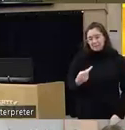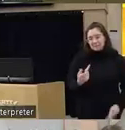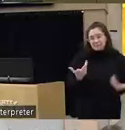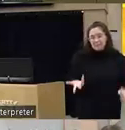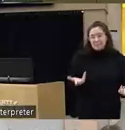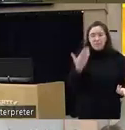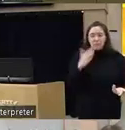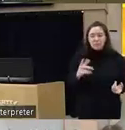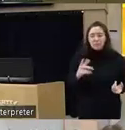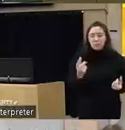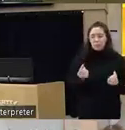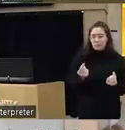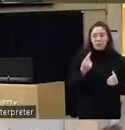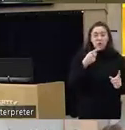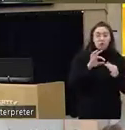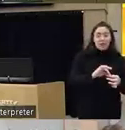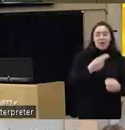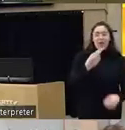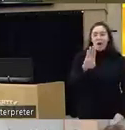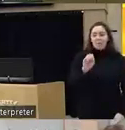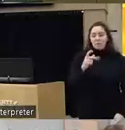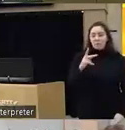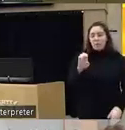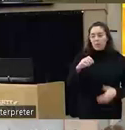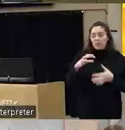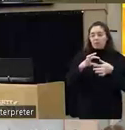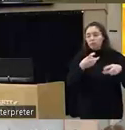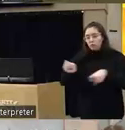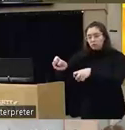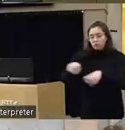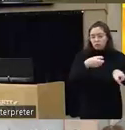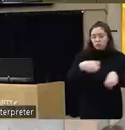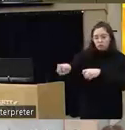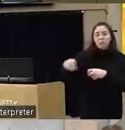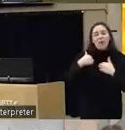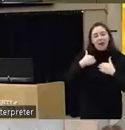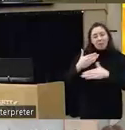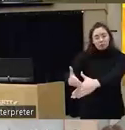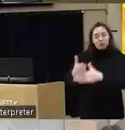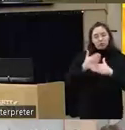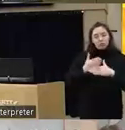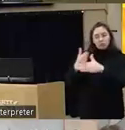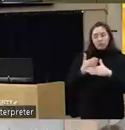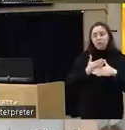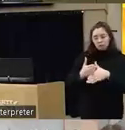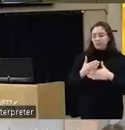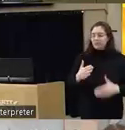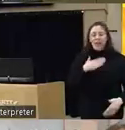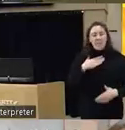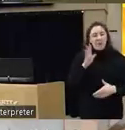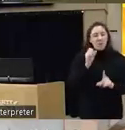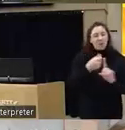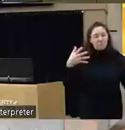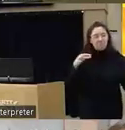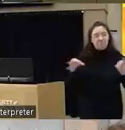this kind of hub and spoke and back and forth consultation. So we do have shared an open notes, which I'm happy to talk about at a time,